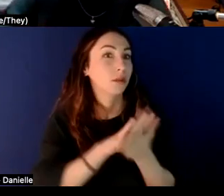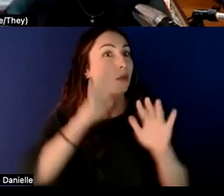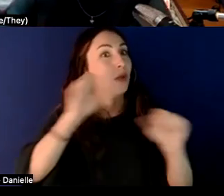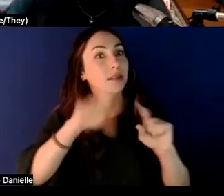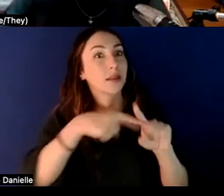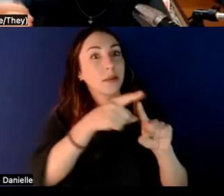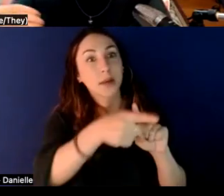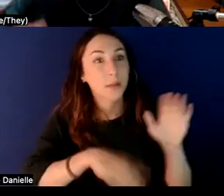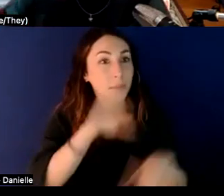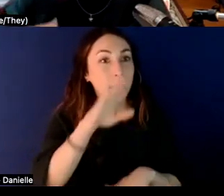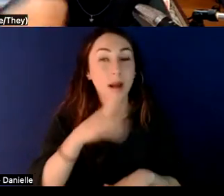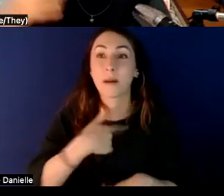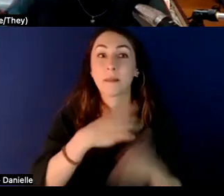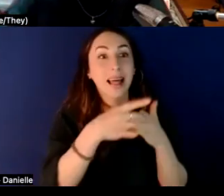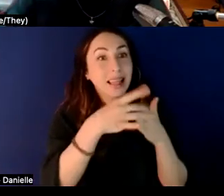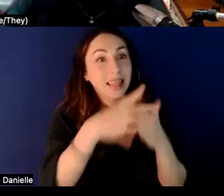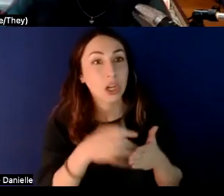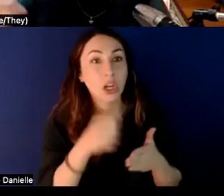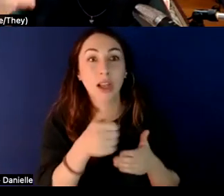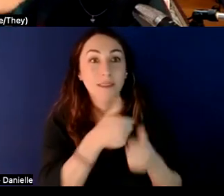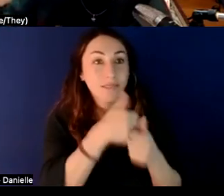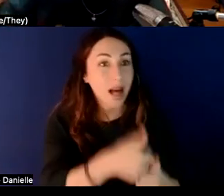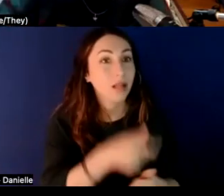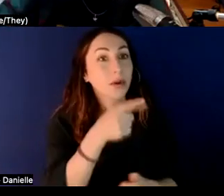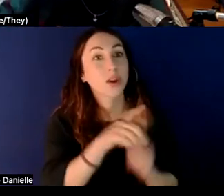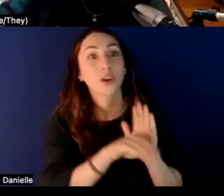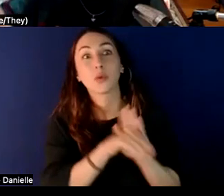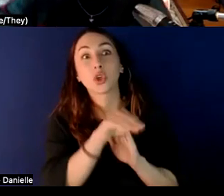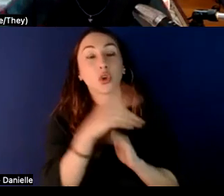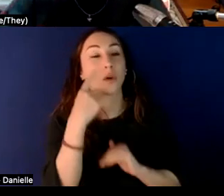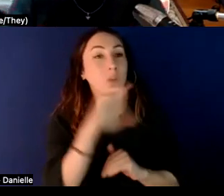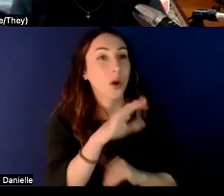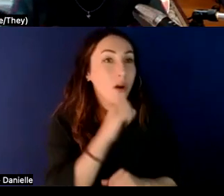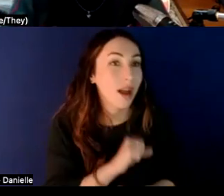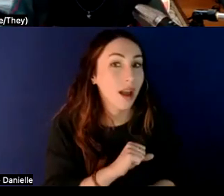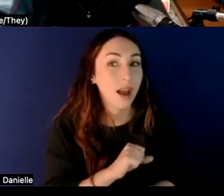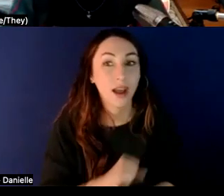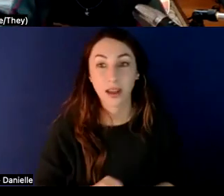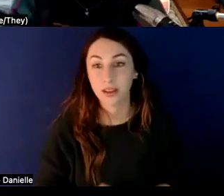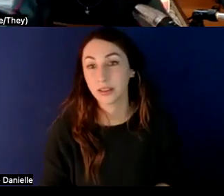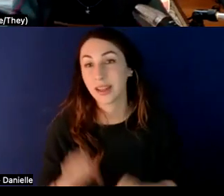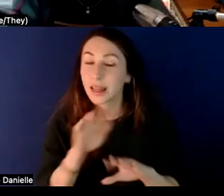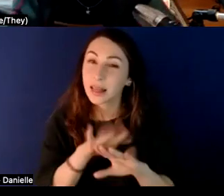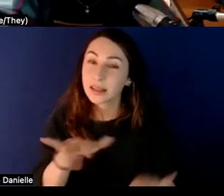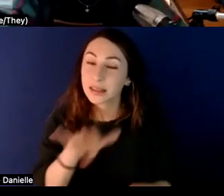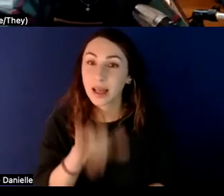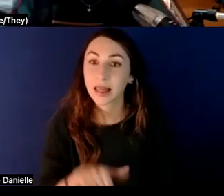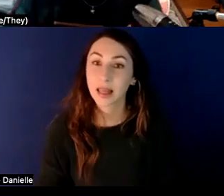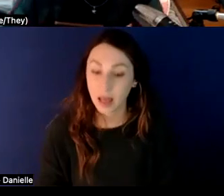leader, not a follower. I'm mature for my age, years ahead of adults in my life, things like that.